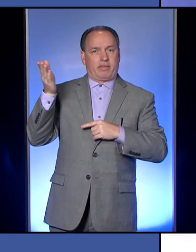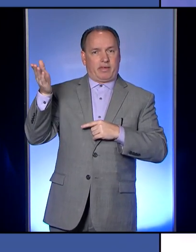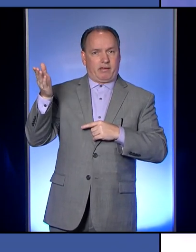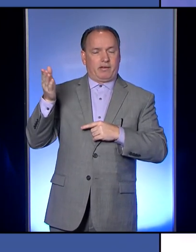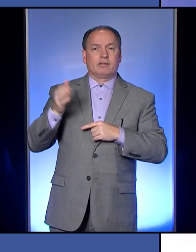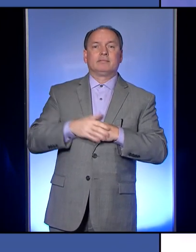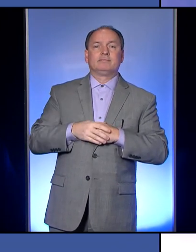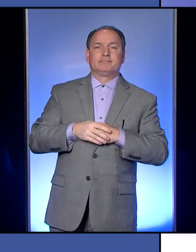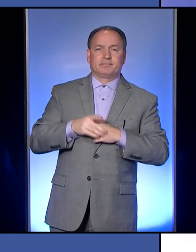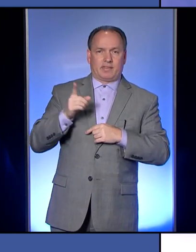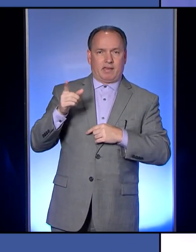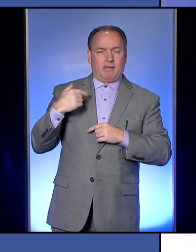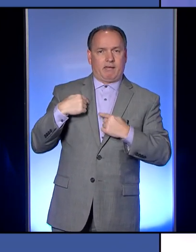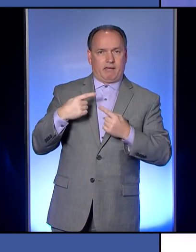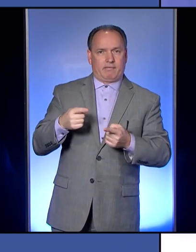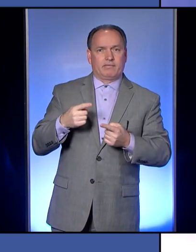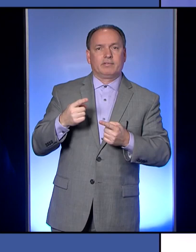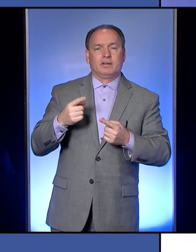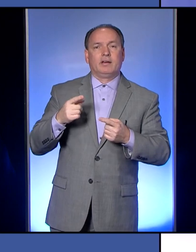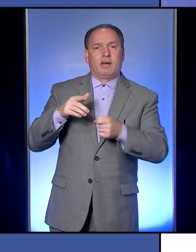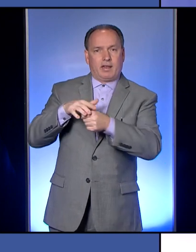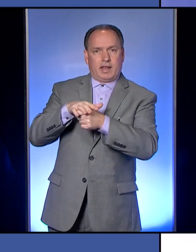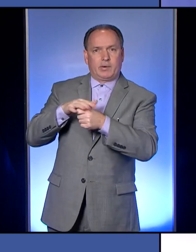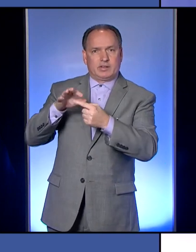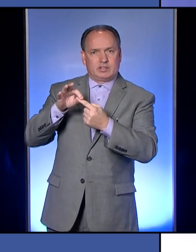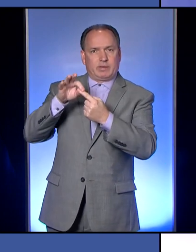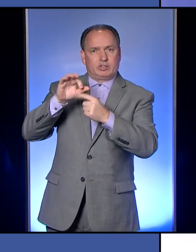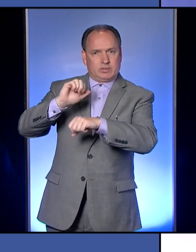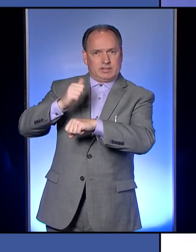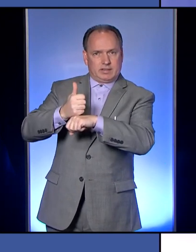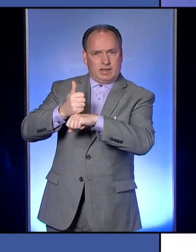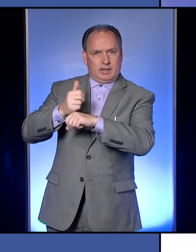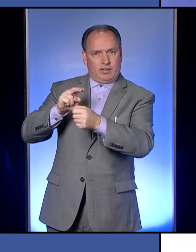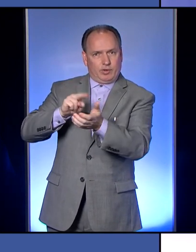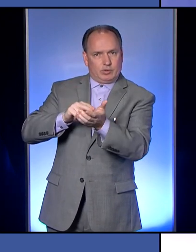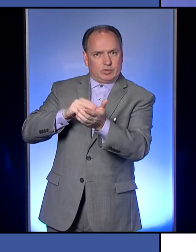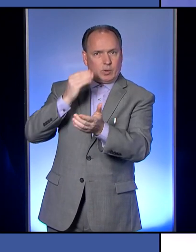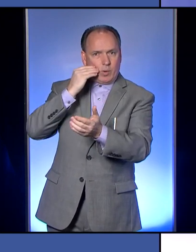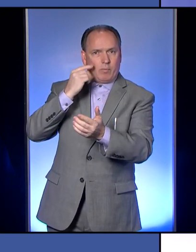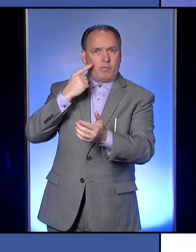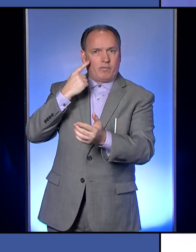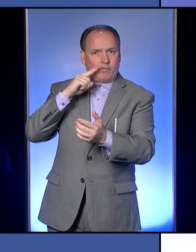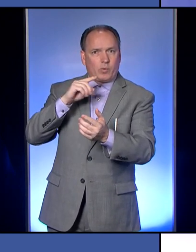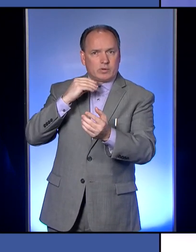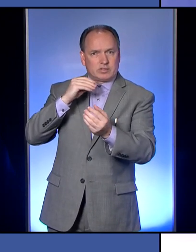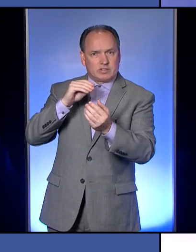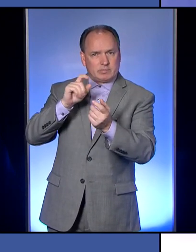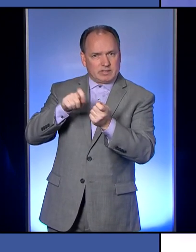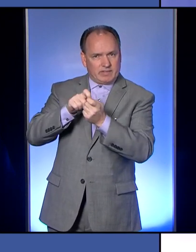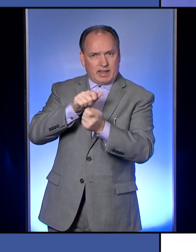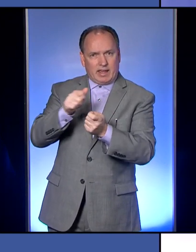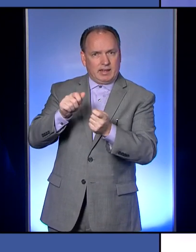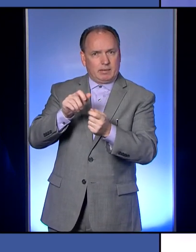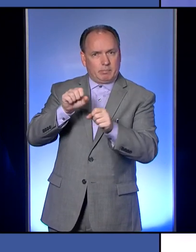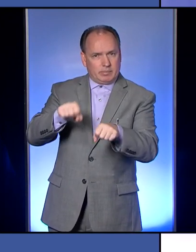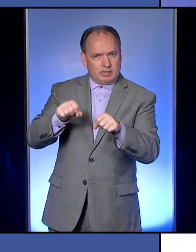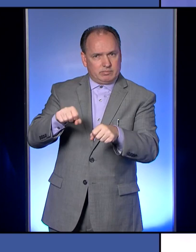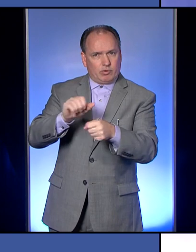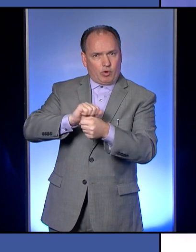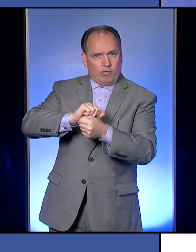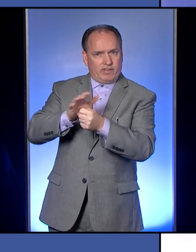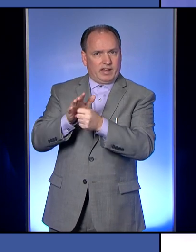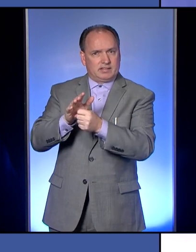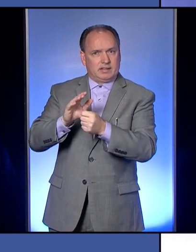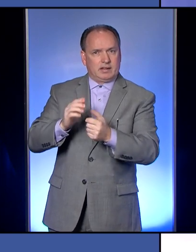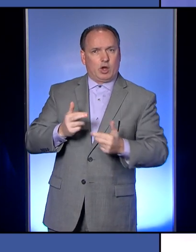they have freed up an area within the nursing home specifically for any potential COVID-19